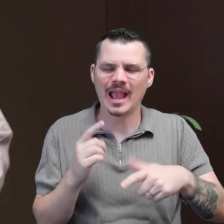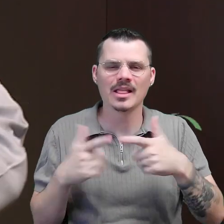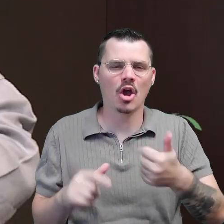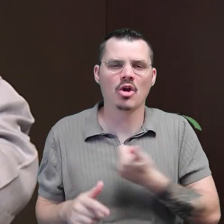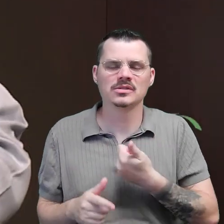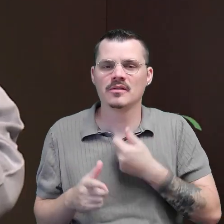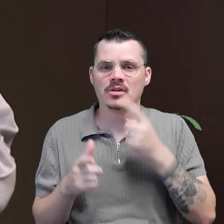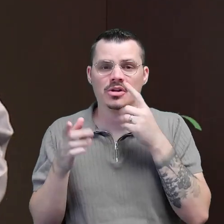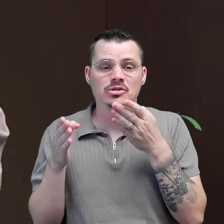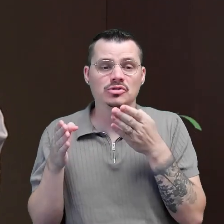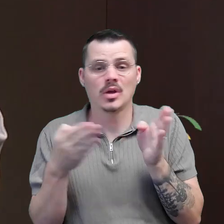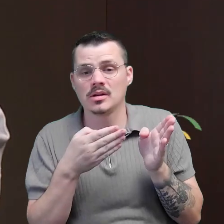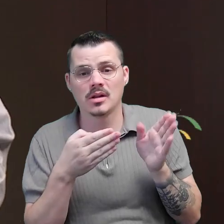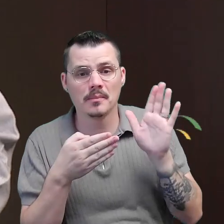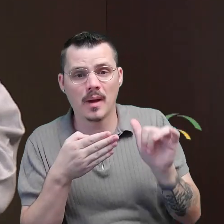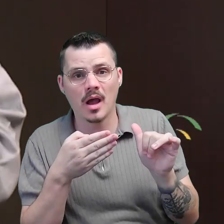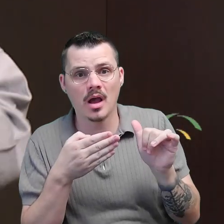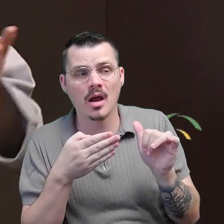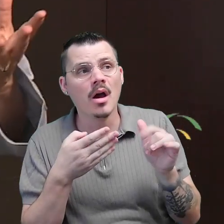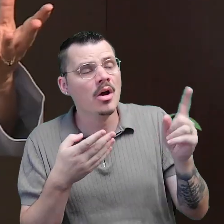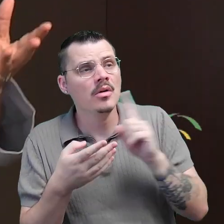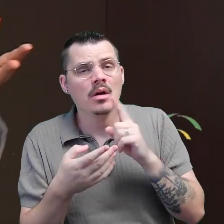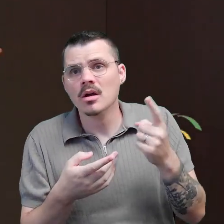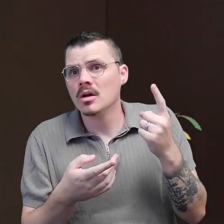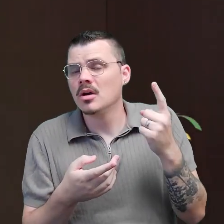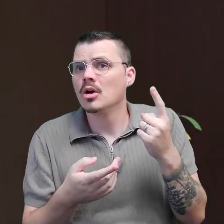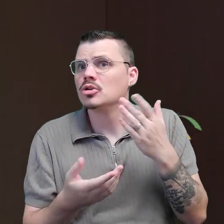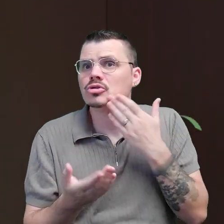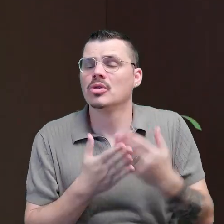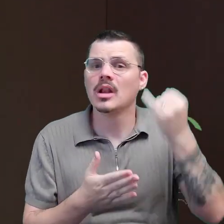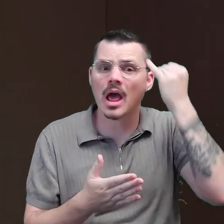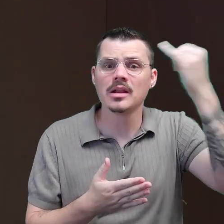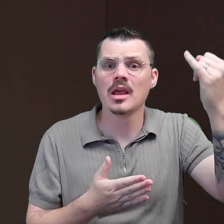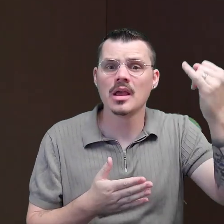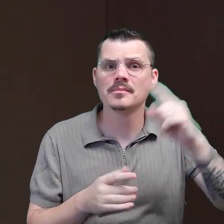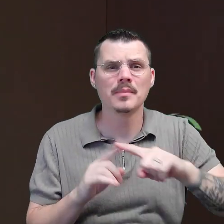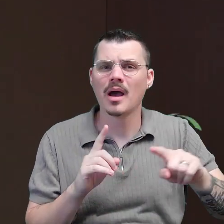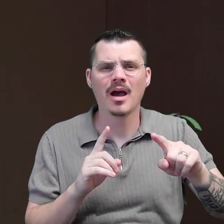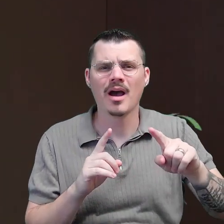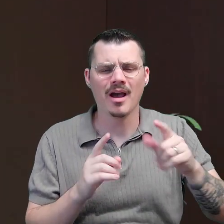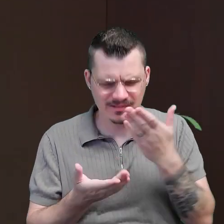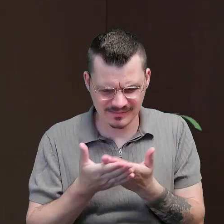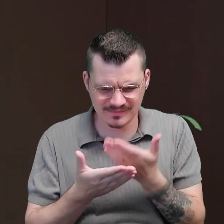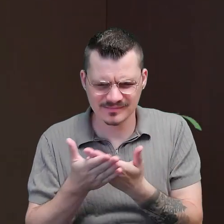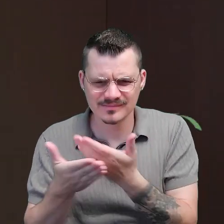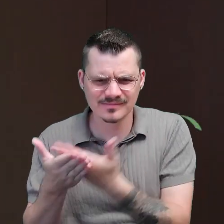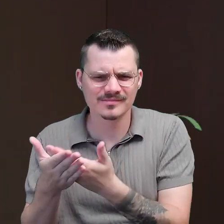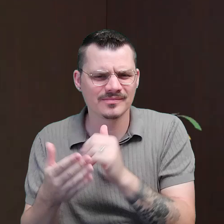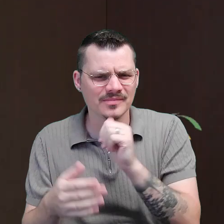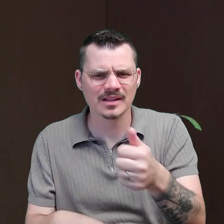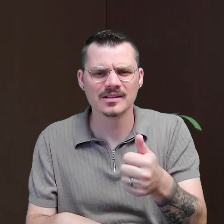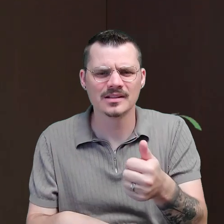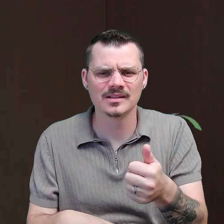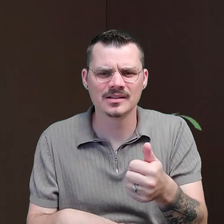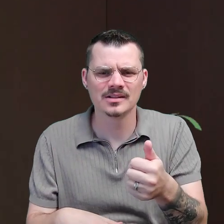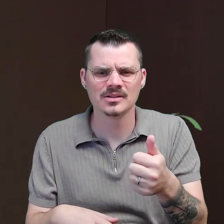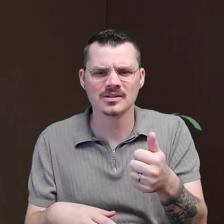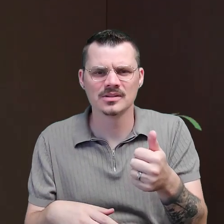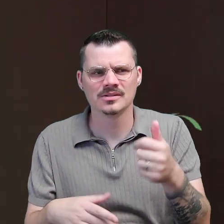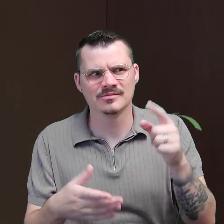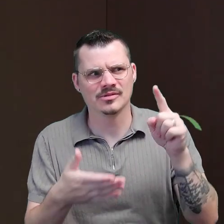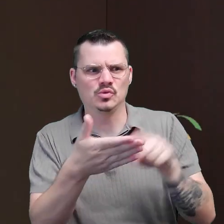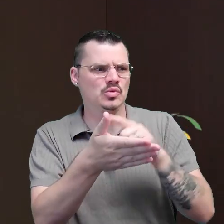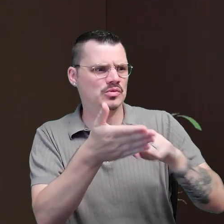let ourselves be distracted by what sounded like a good idea, but did not hold up